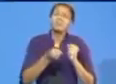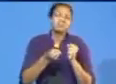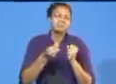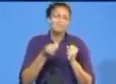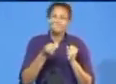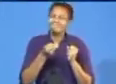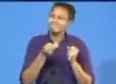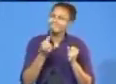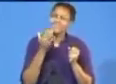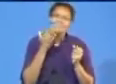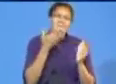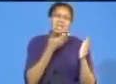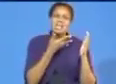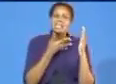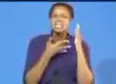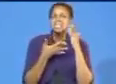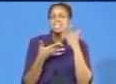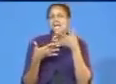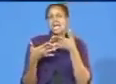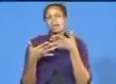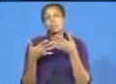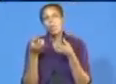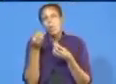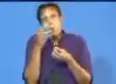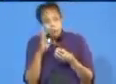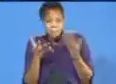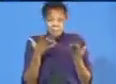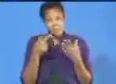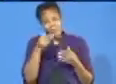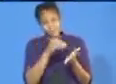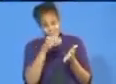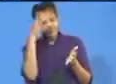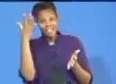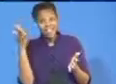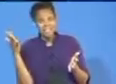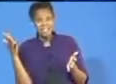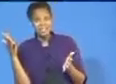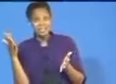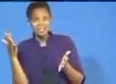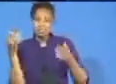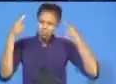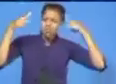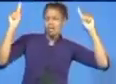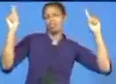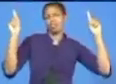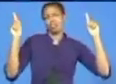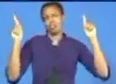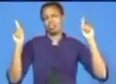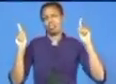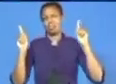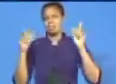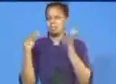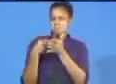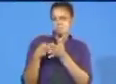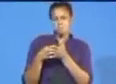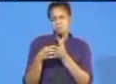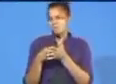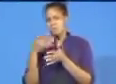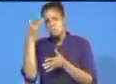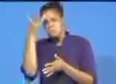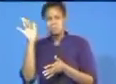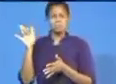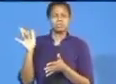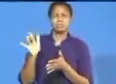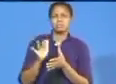messed up, or maybe you are wealthy and accomplished financially and